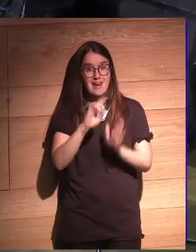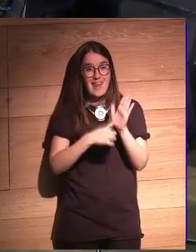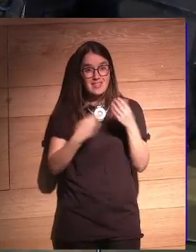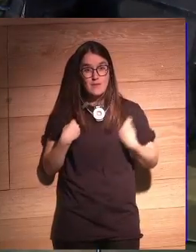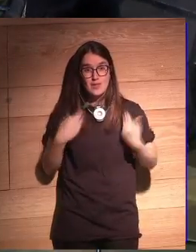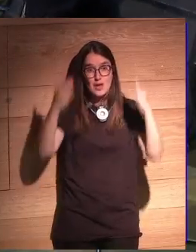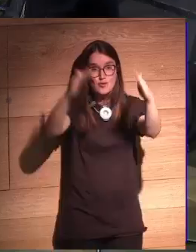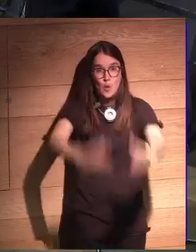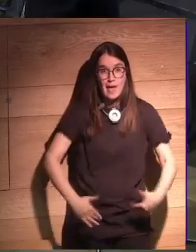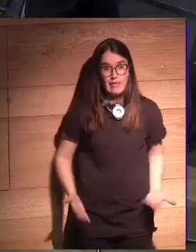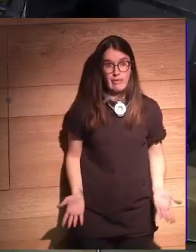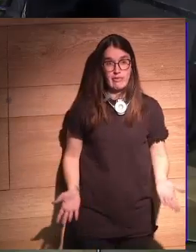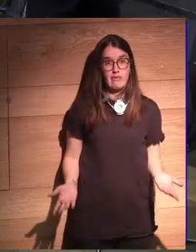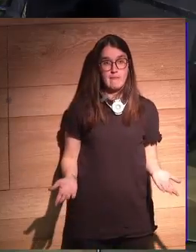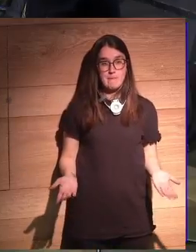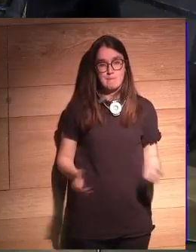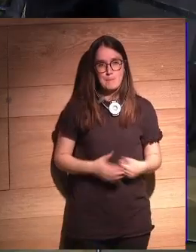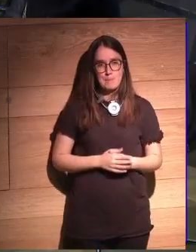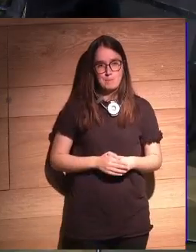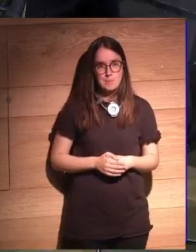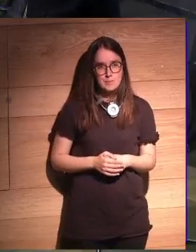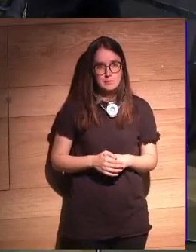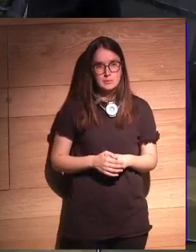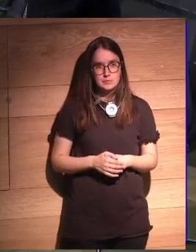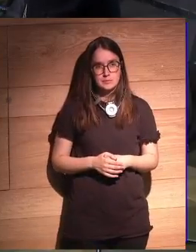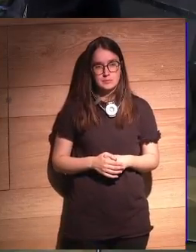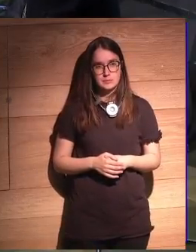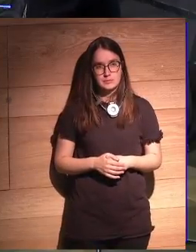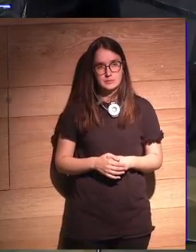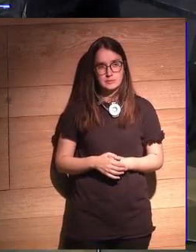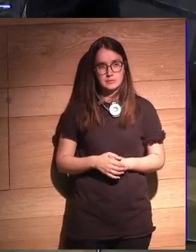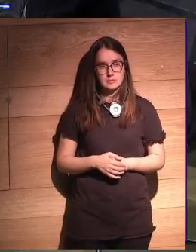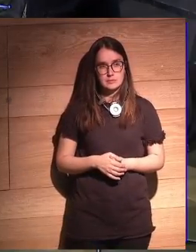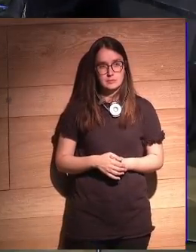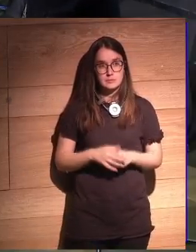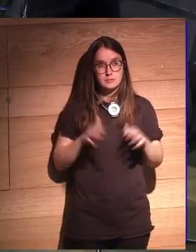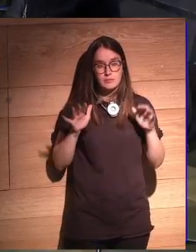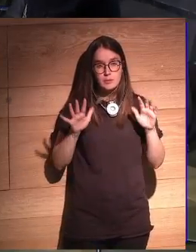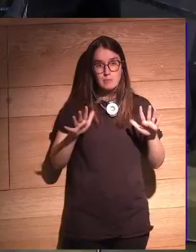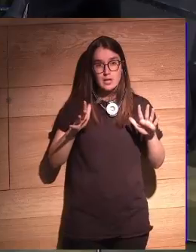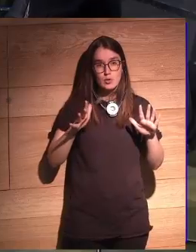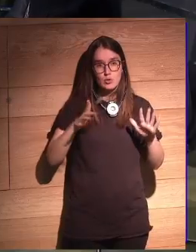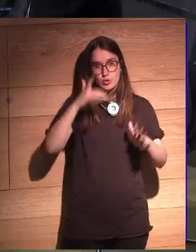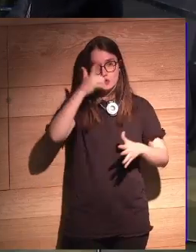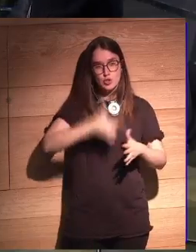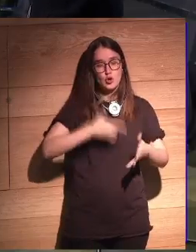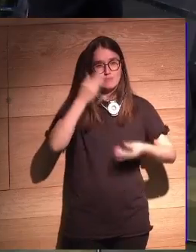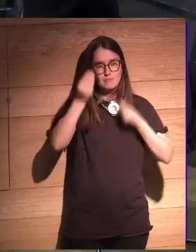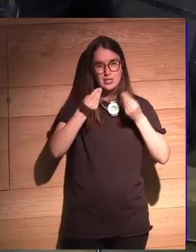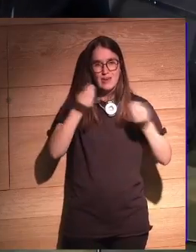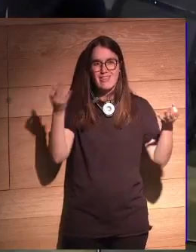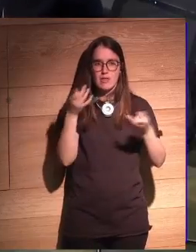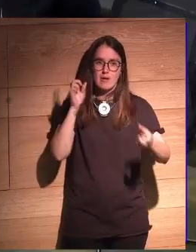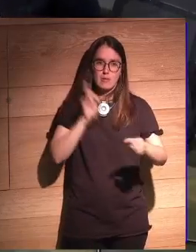government of the Partido Popular, the right-wing political party, for decades. And I